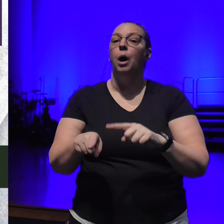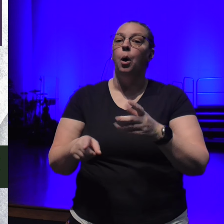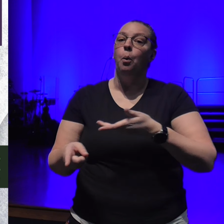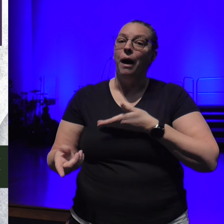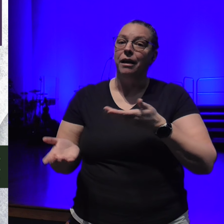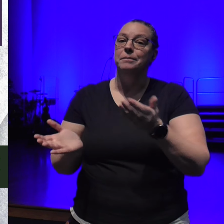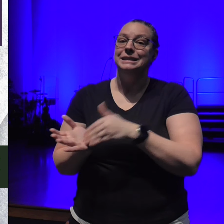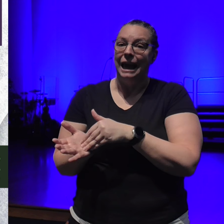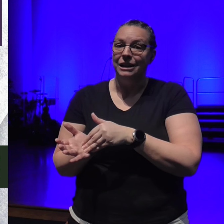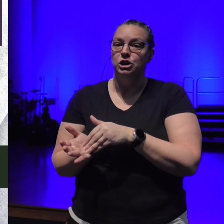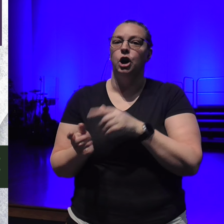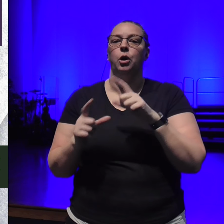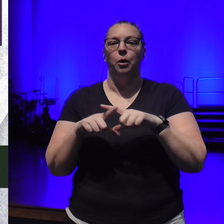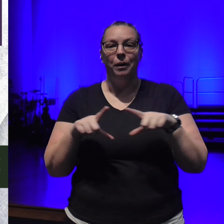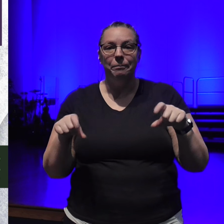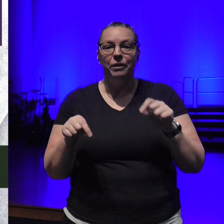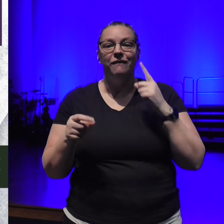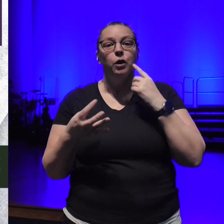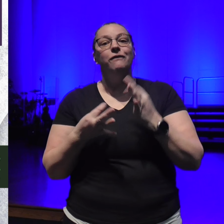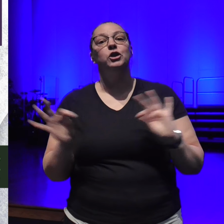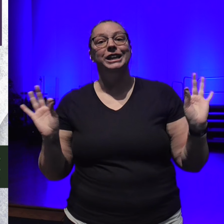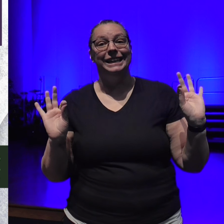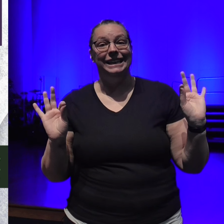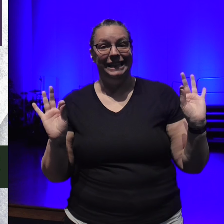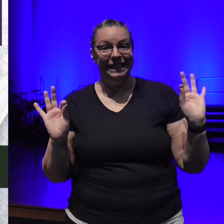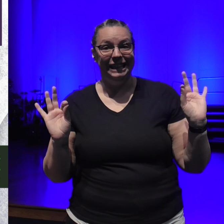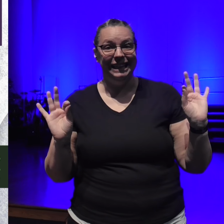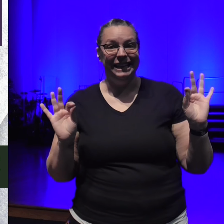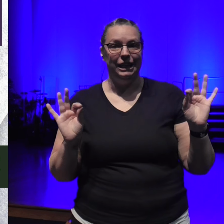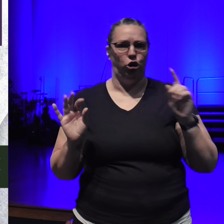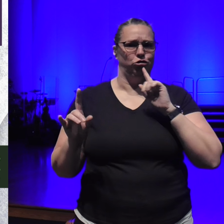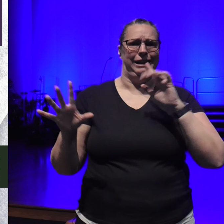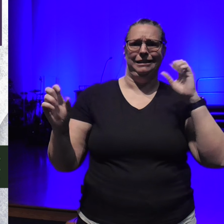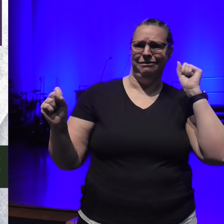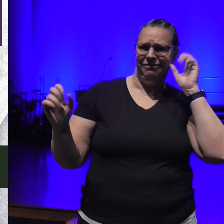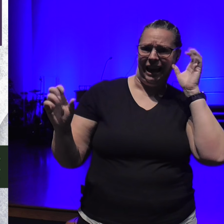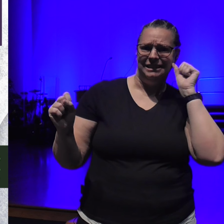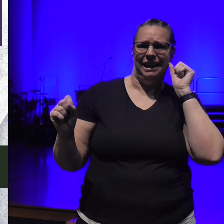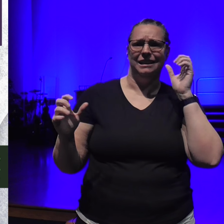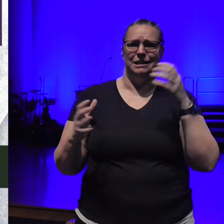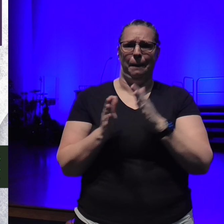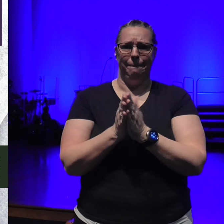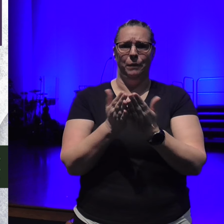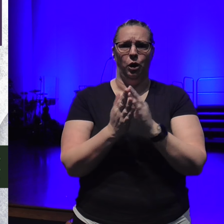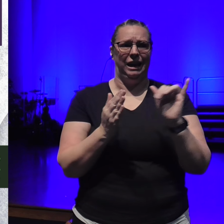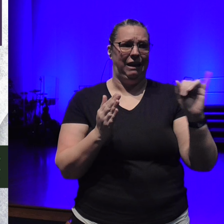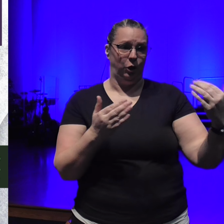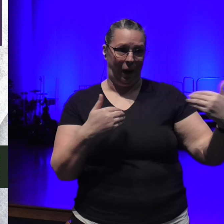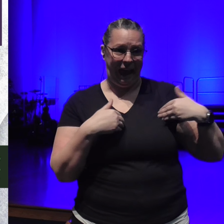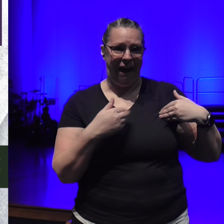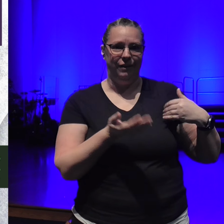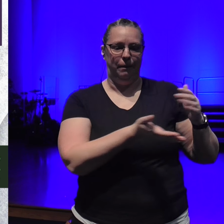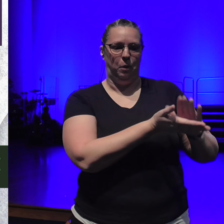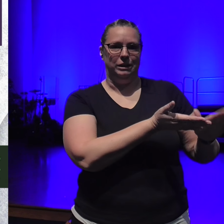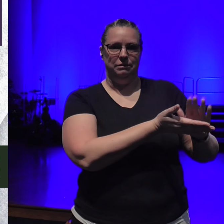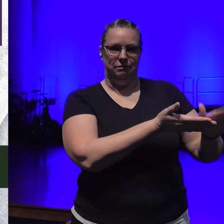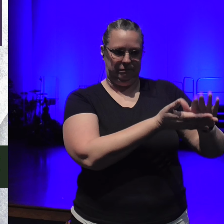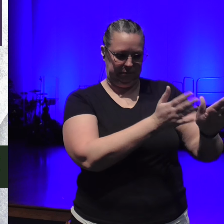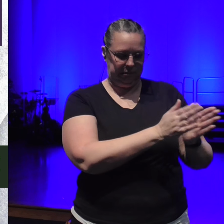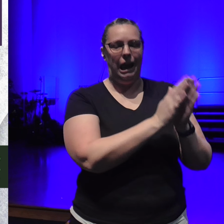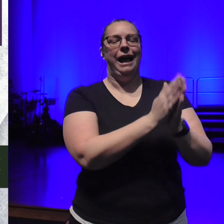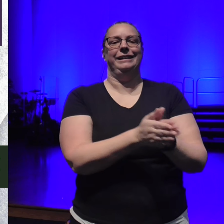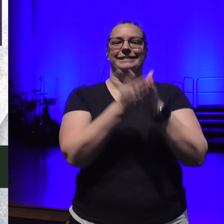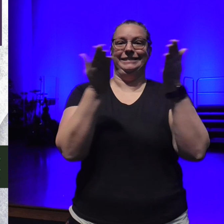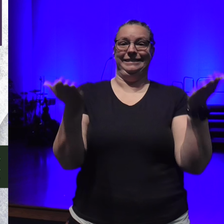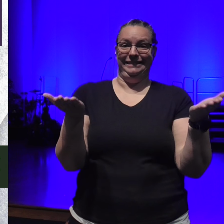get a coupon to get a free copy of This Thing Called You, which is a fantastic book. If you have it somewhere, dust it off, buy yourself a new